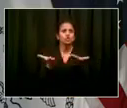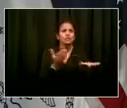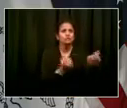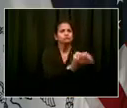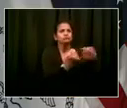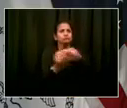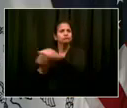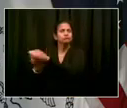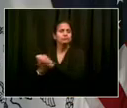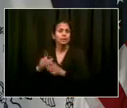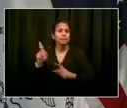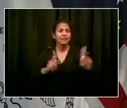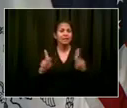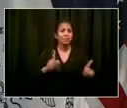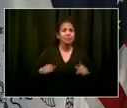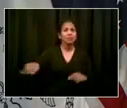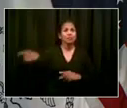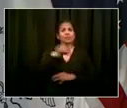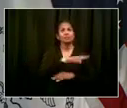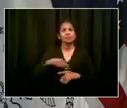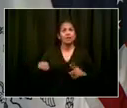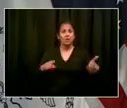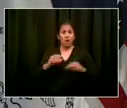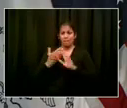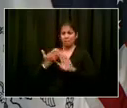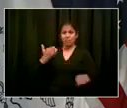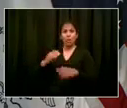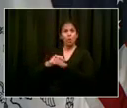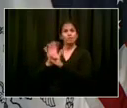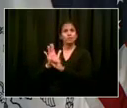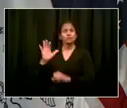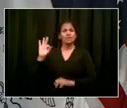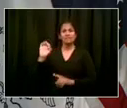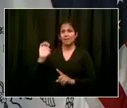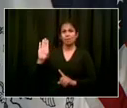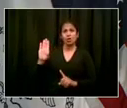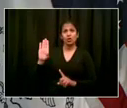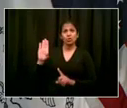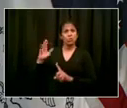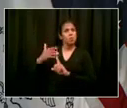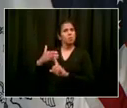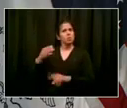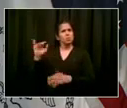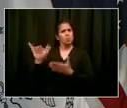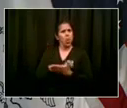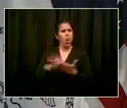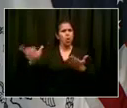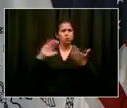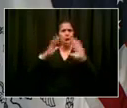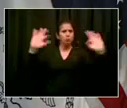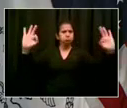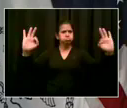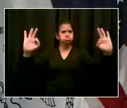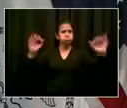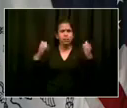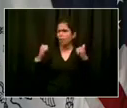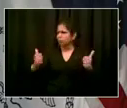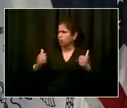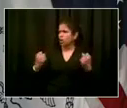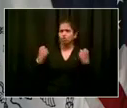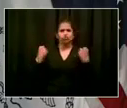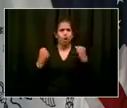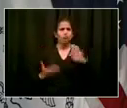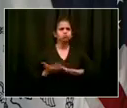most jobs we've ever had. So many things were working, and it was because we had a strong public workforce.